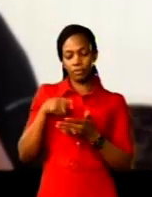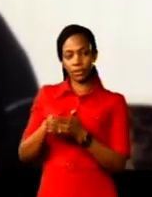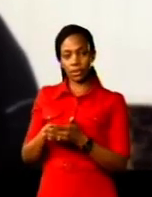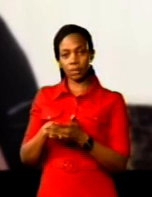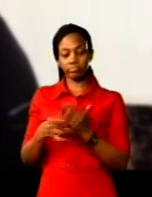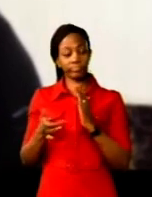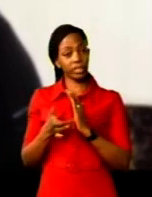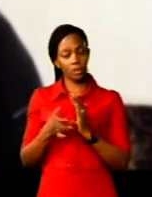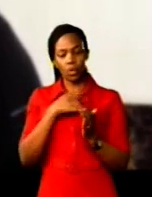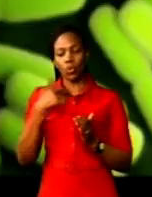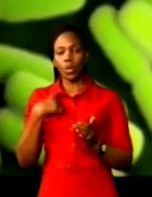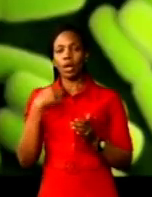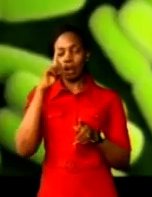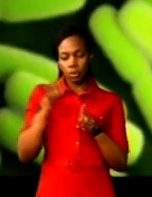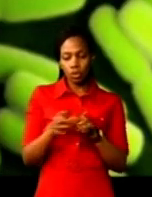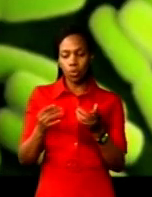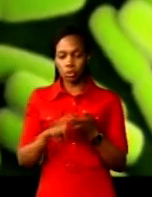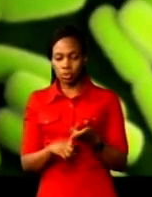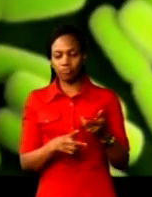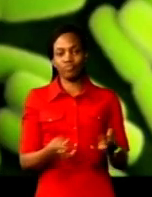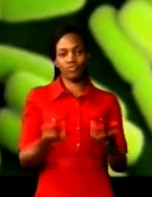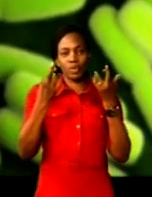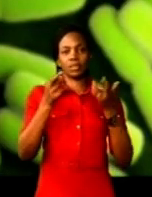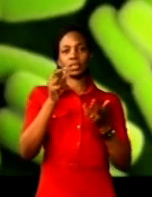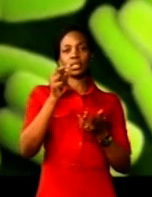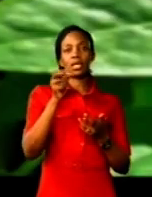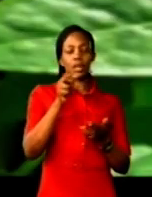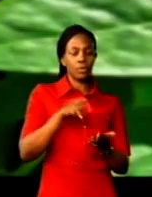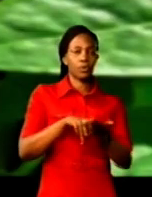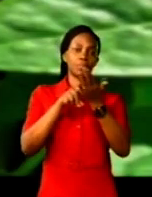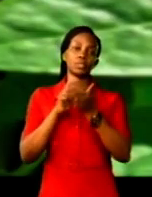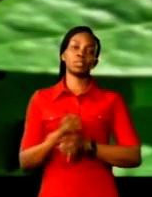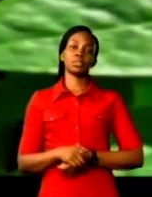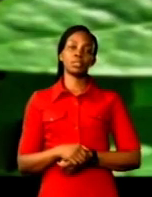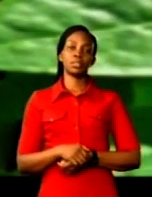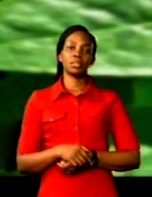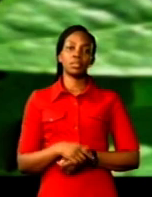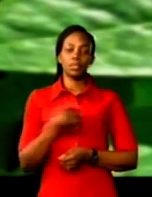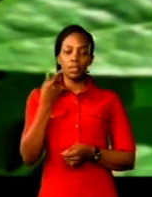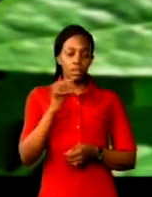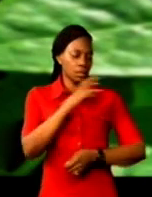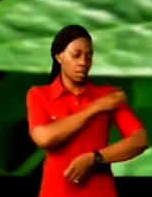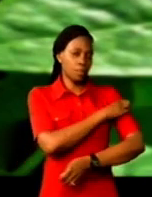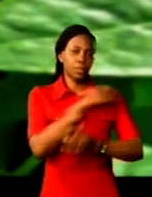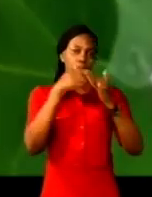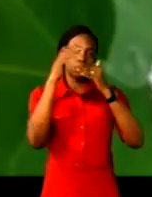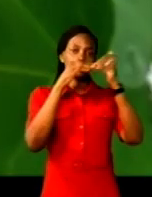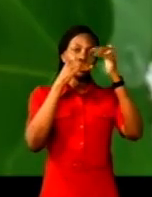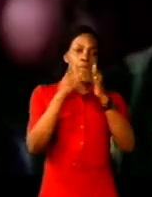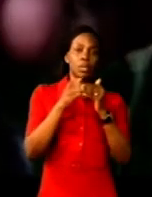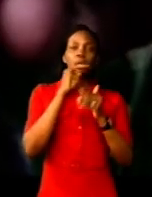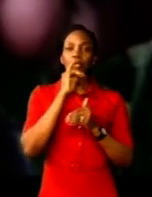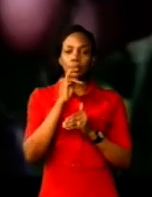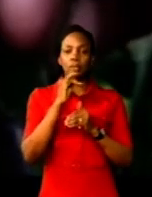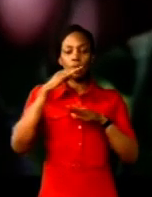to raise ambassadors. The capacity building, therefore, focus on genetically modified seeds and the impact on food